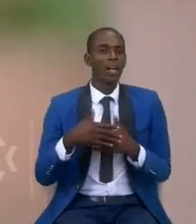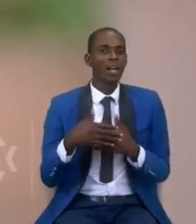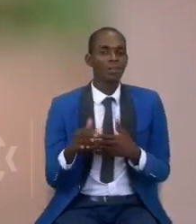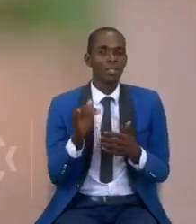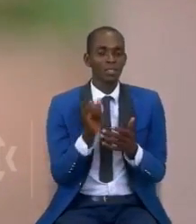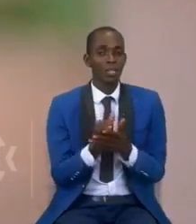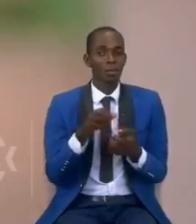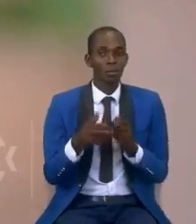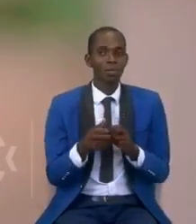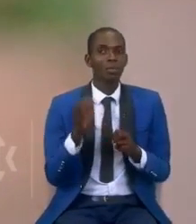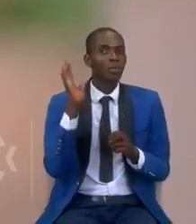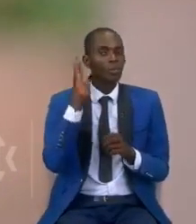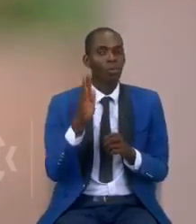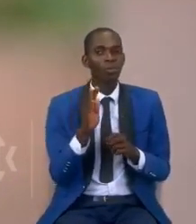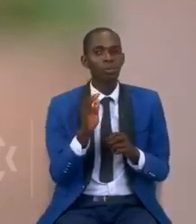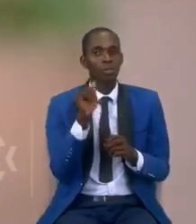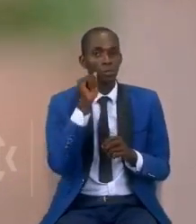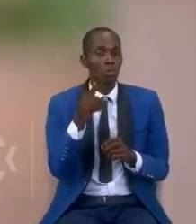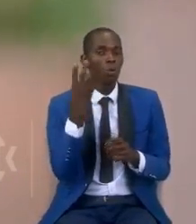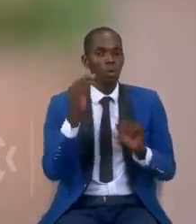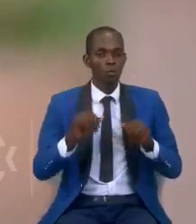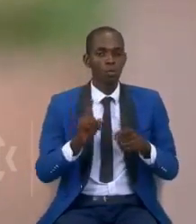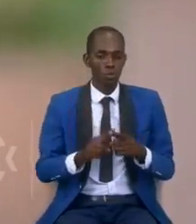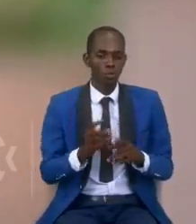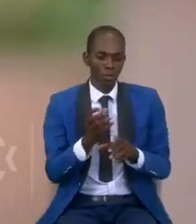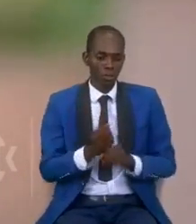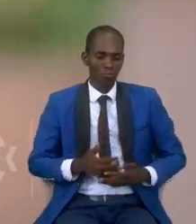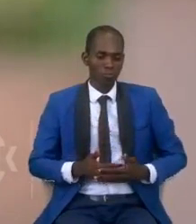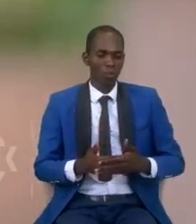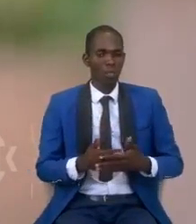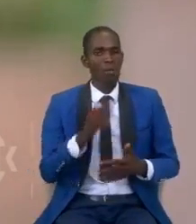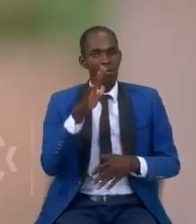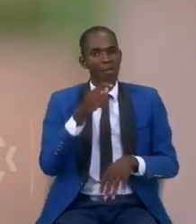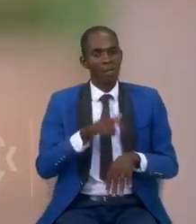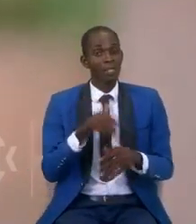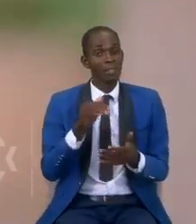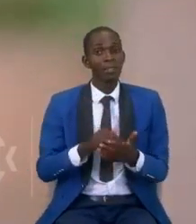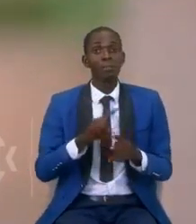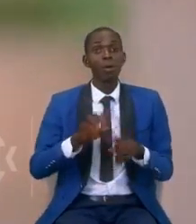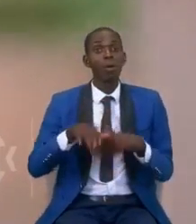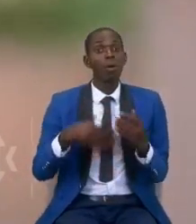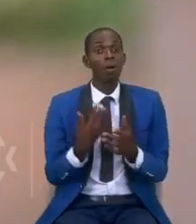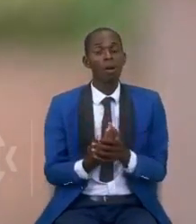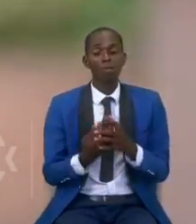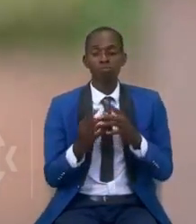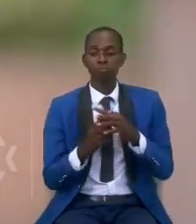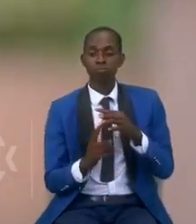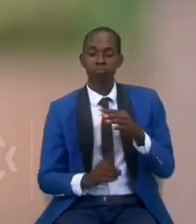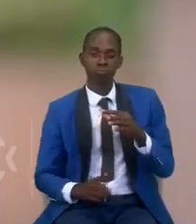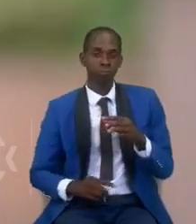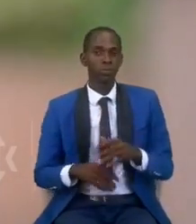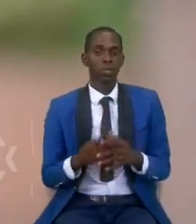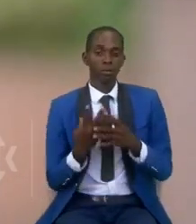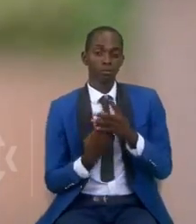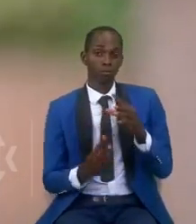5 times again. I had miscarriages. So the last one happened in the year 2020. So after that one,